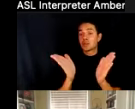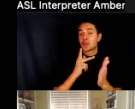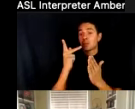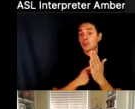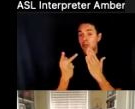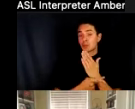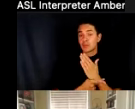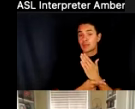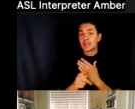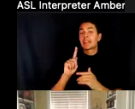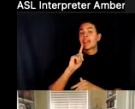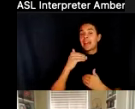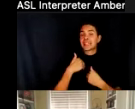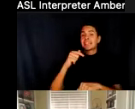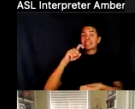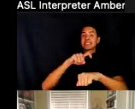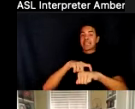time released